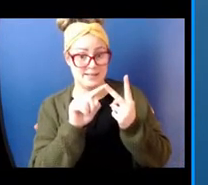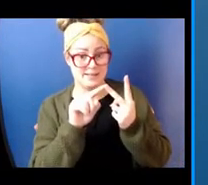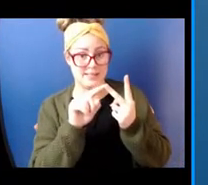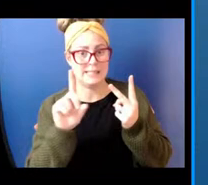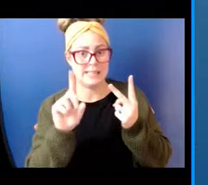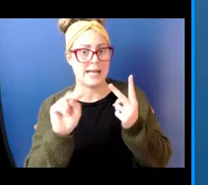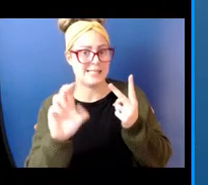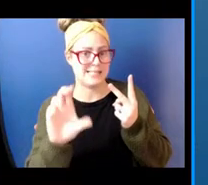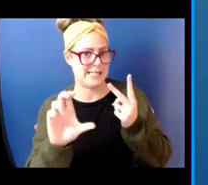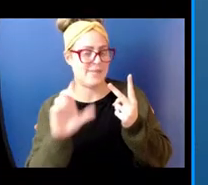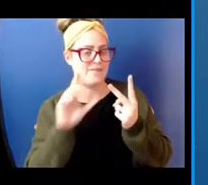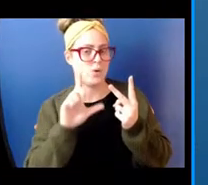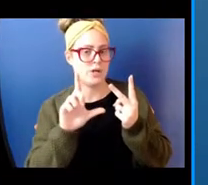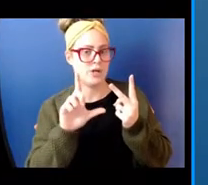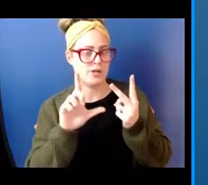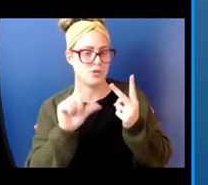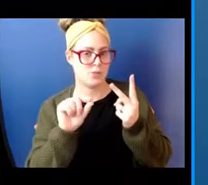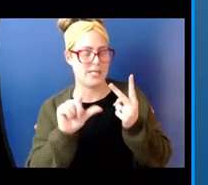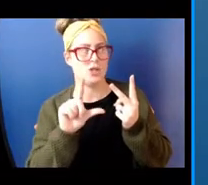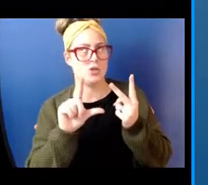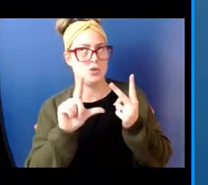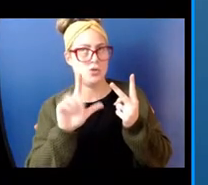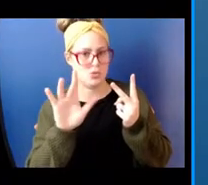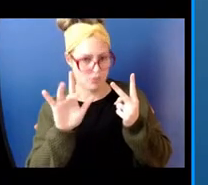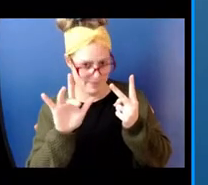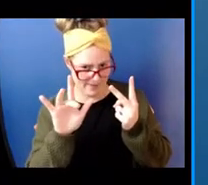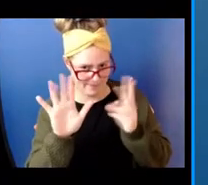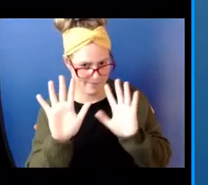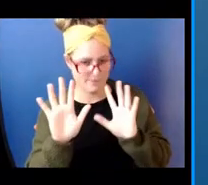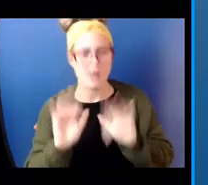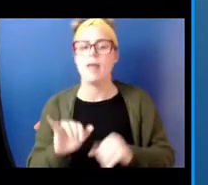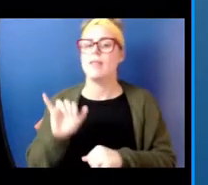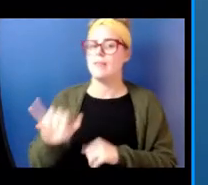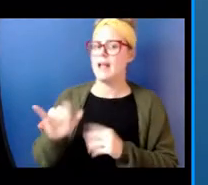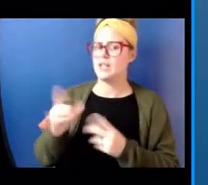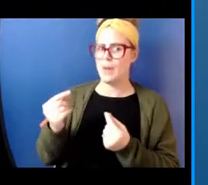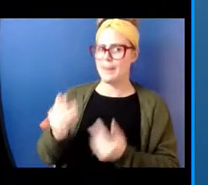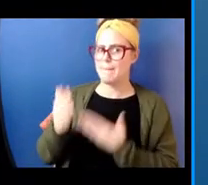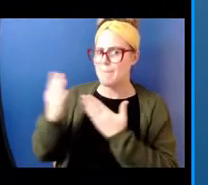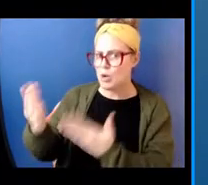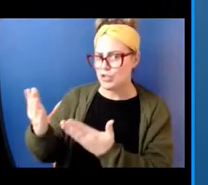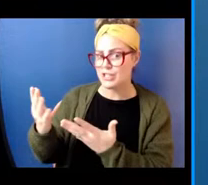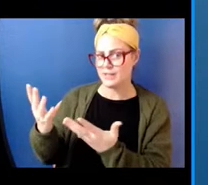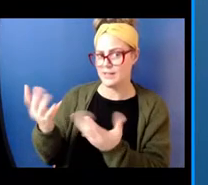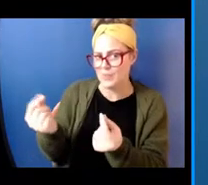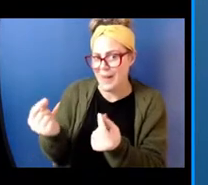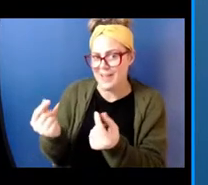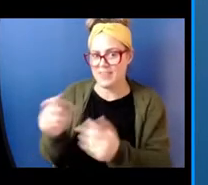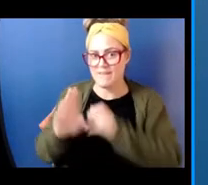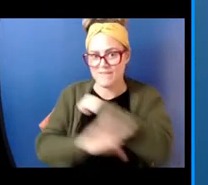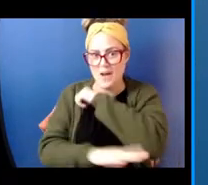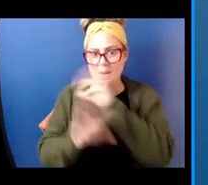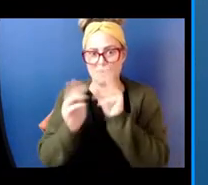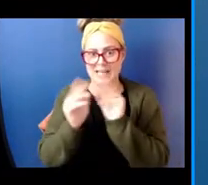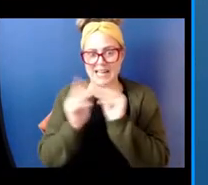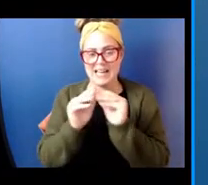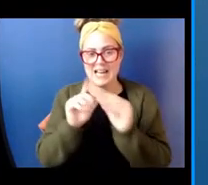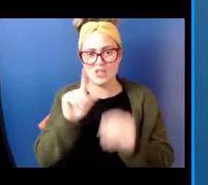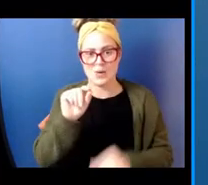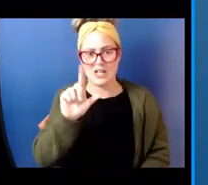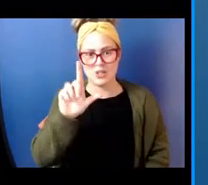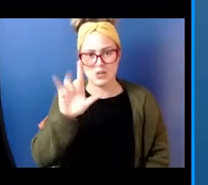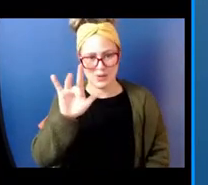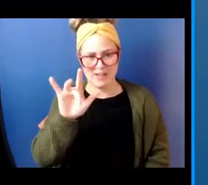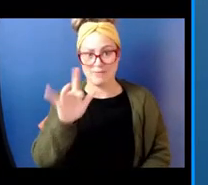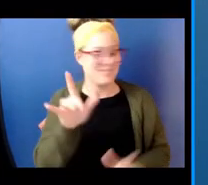DNC in 2020 25. that's what the motion is is the fall meeting in 2025. it's like everything